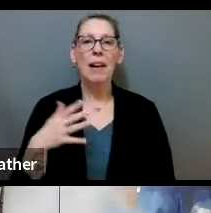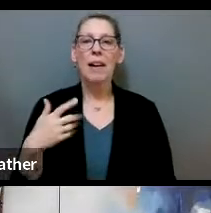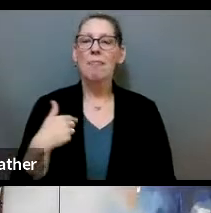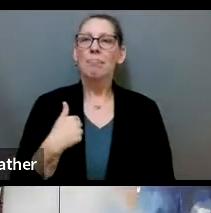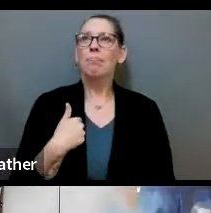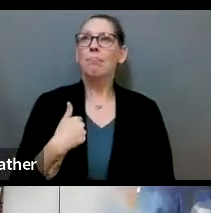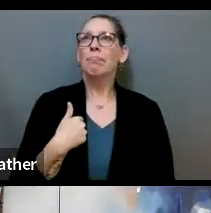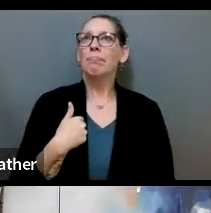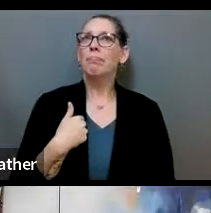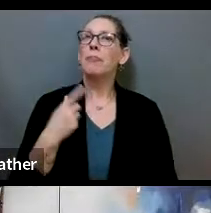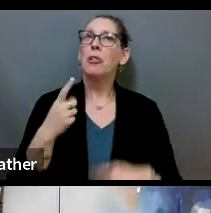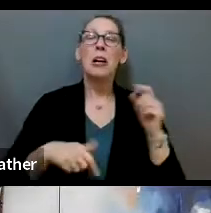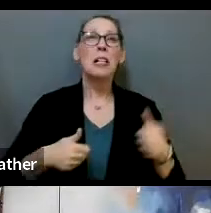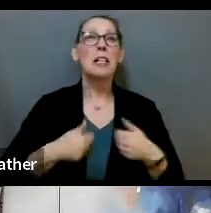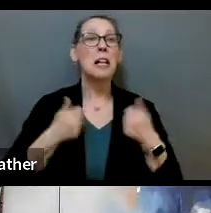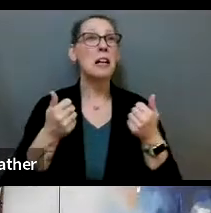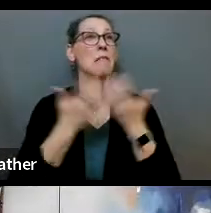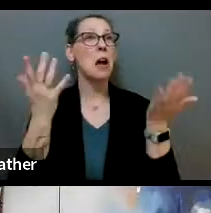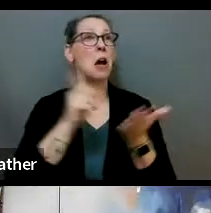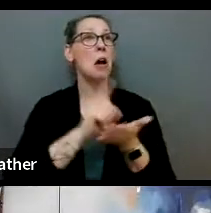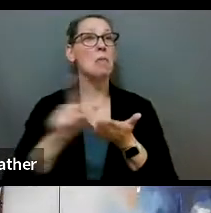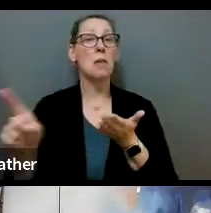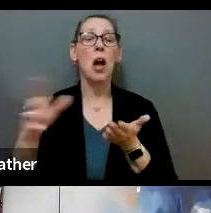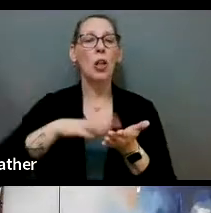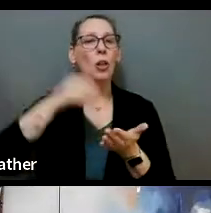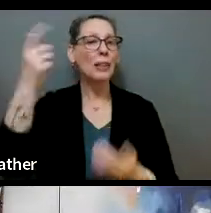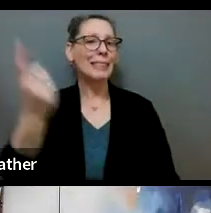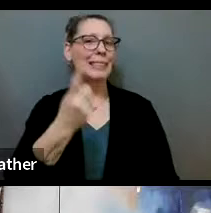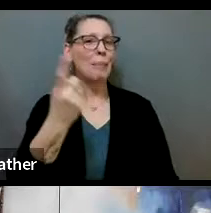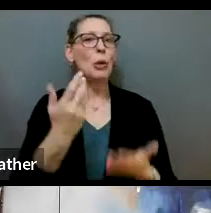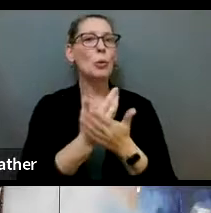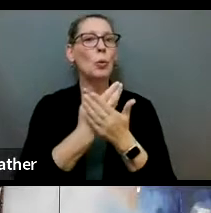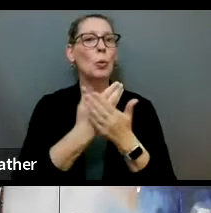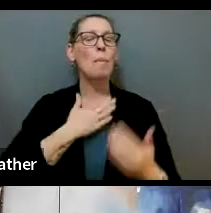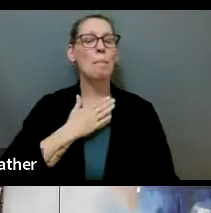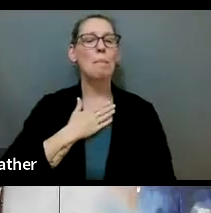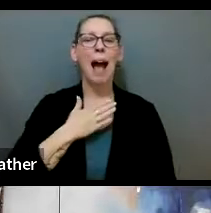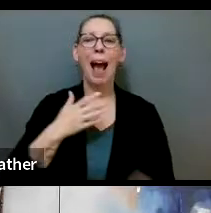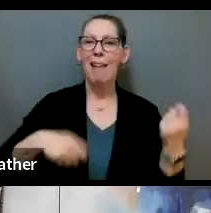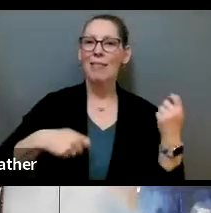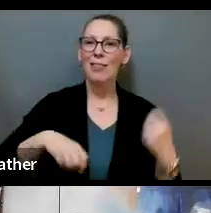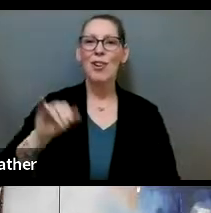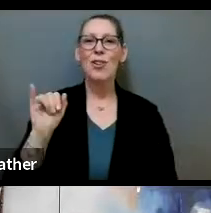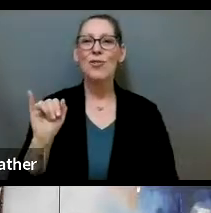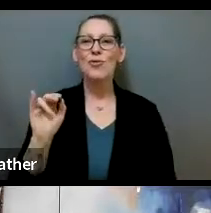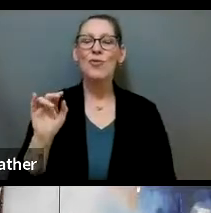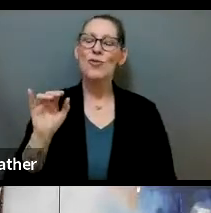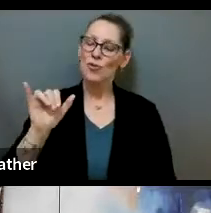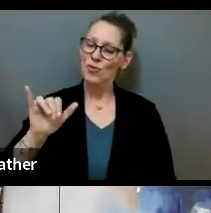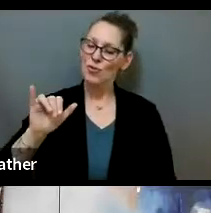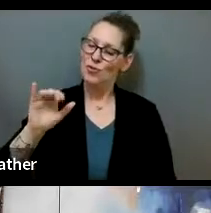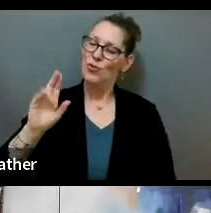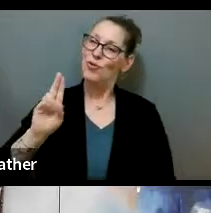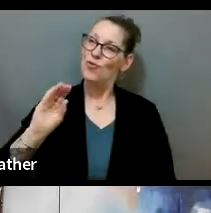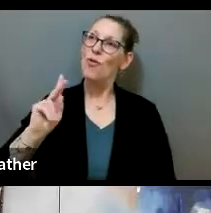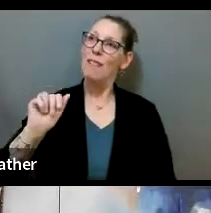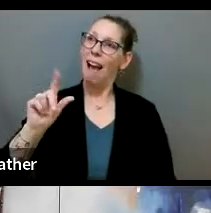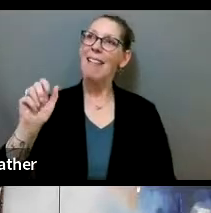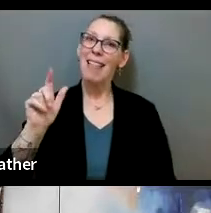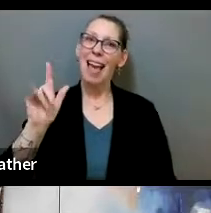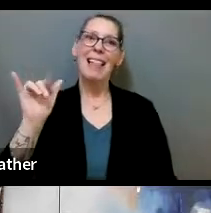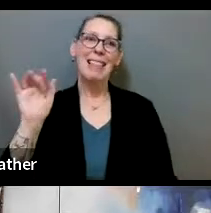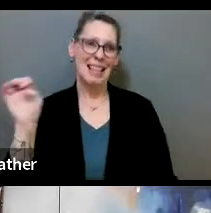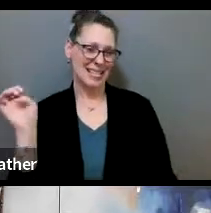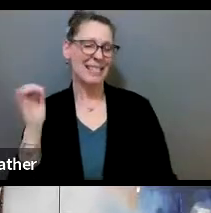I couldn't go a week without learning something new on my ukulele. Right now I'm studying Duke Ellington's Mood